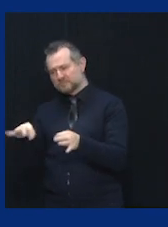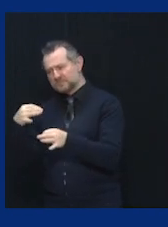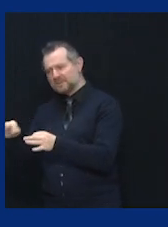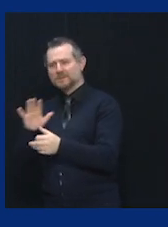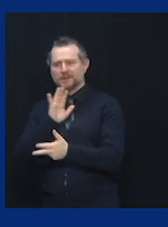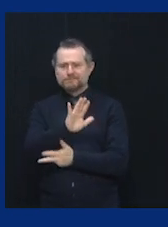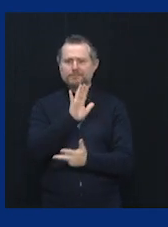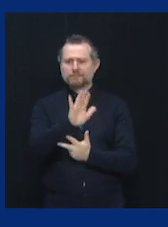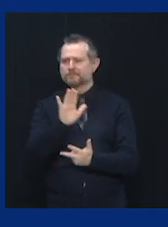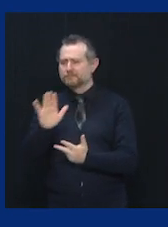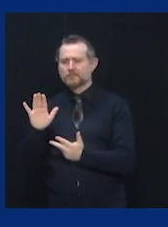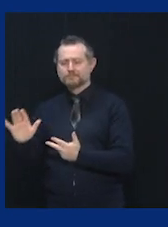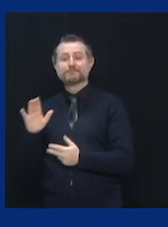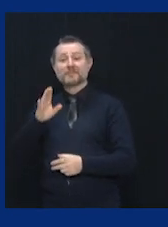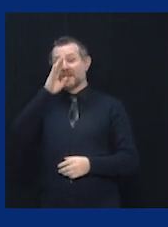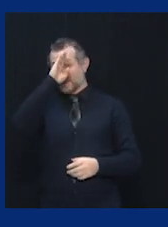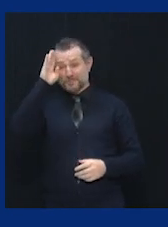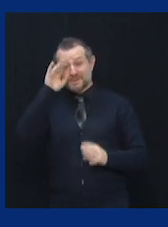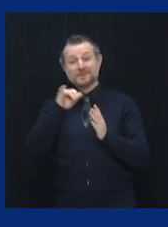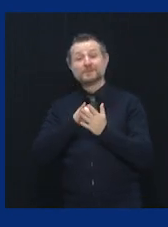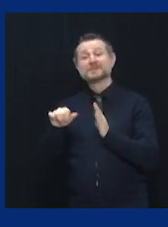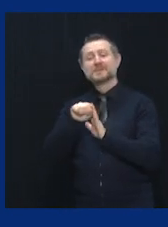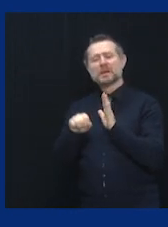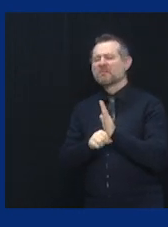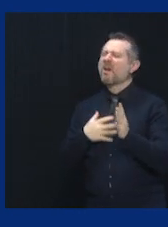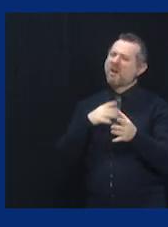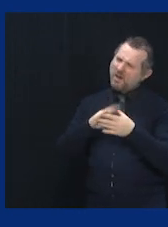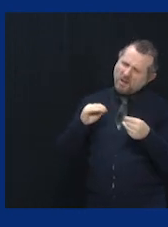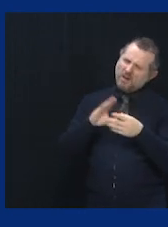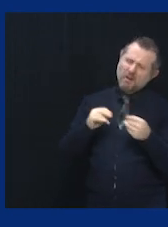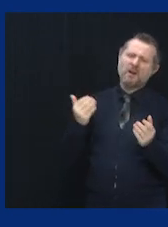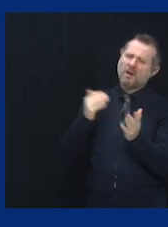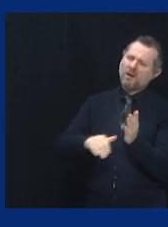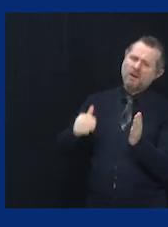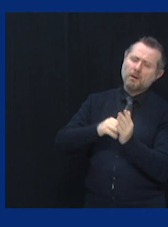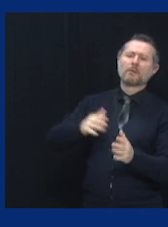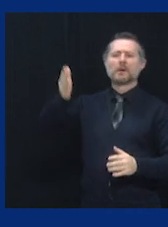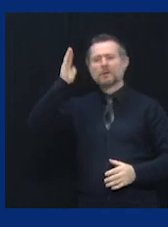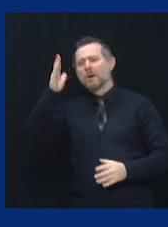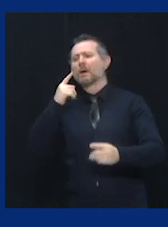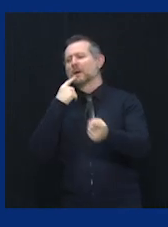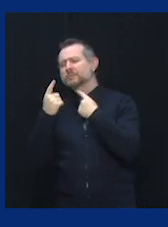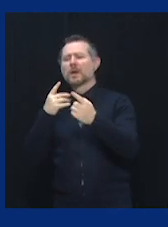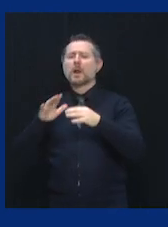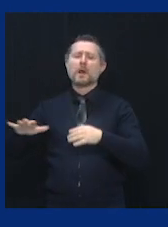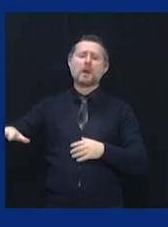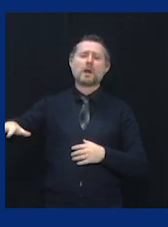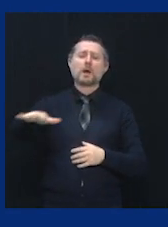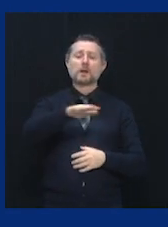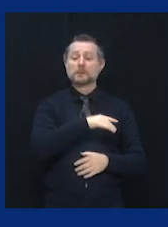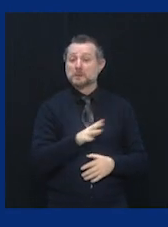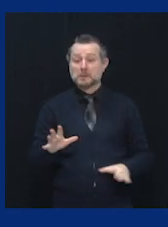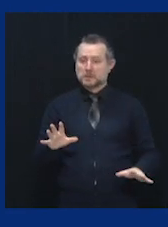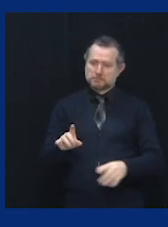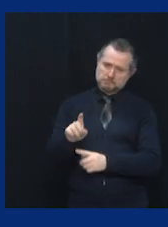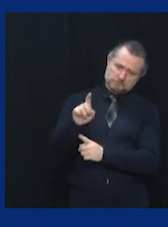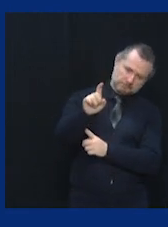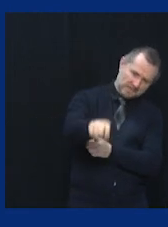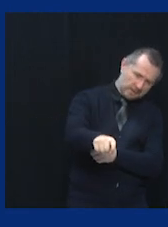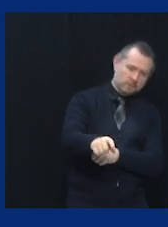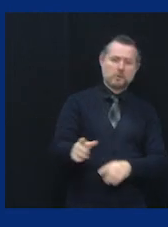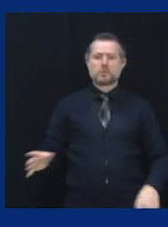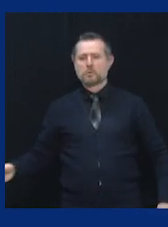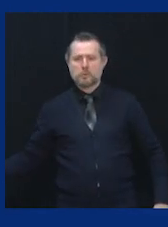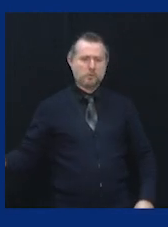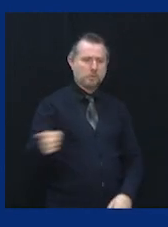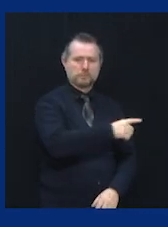times, personally, in these briefings, you have to vaccinate your